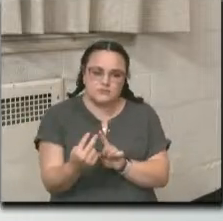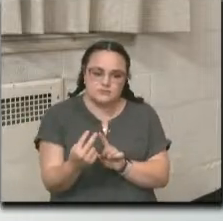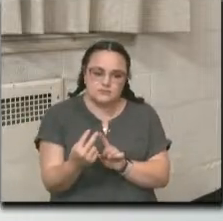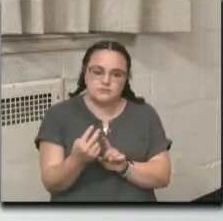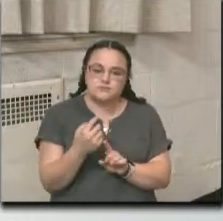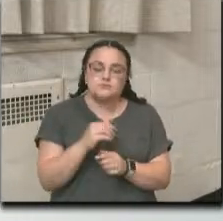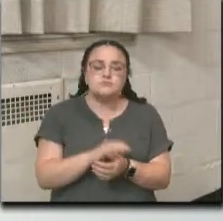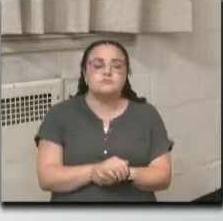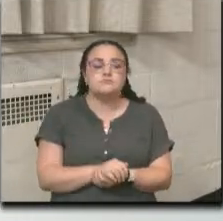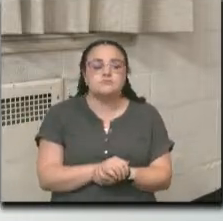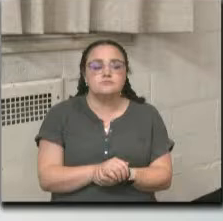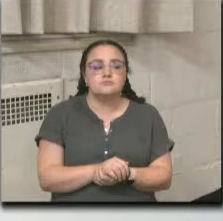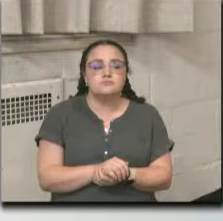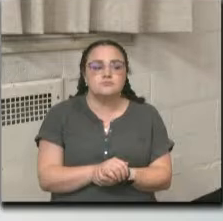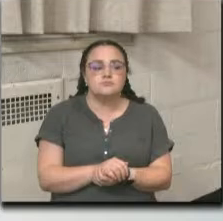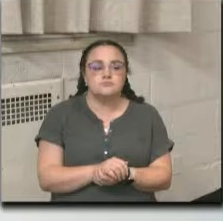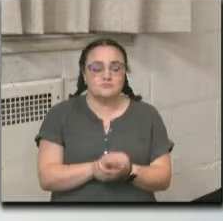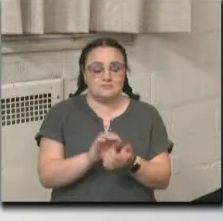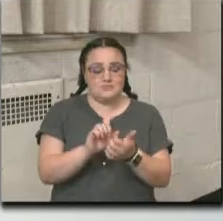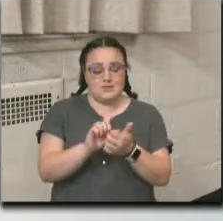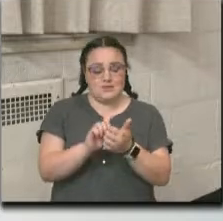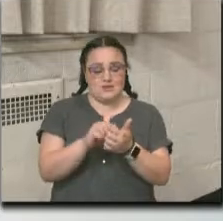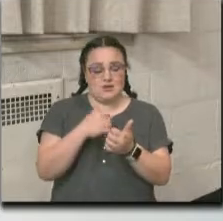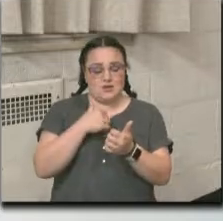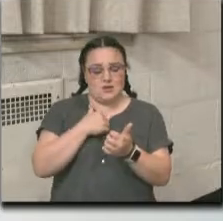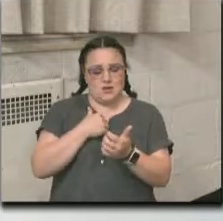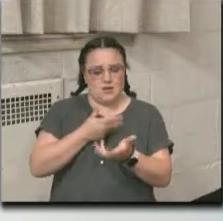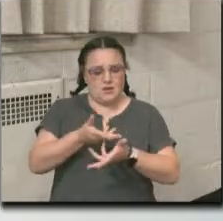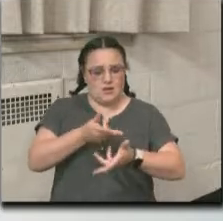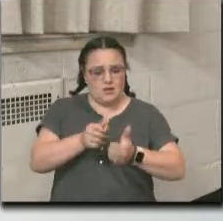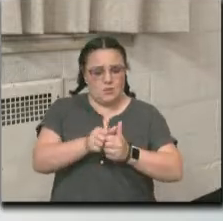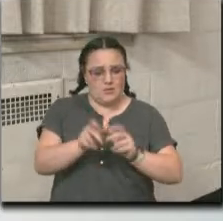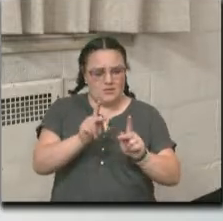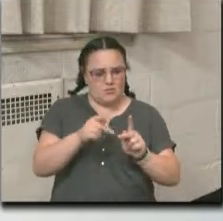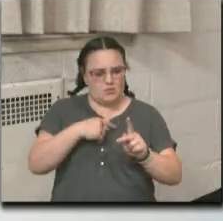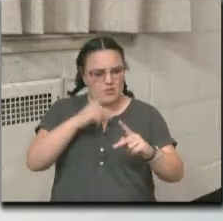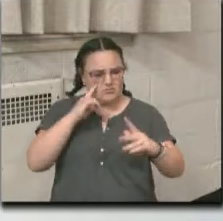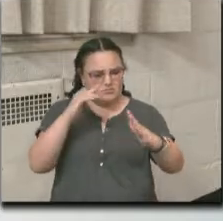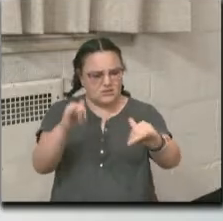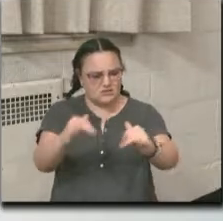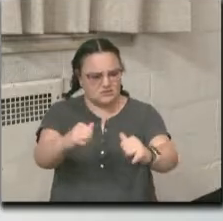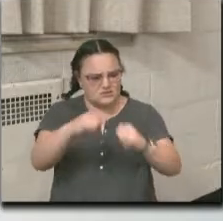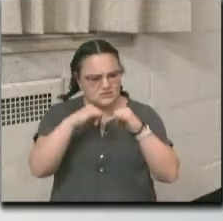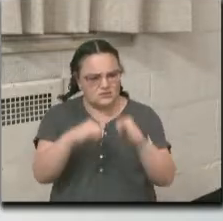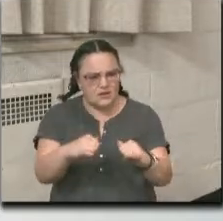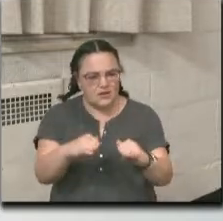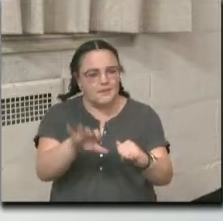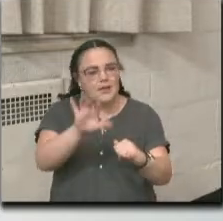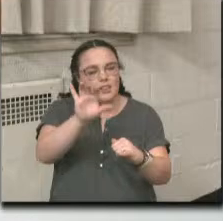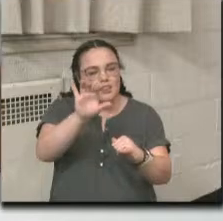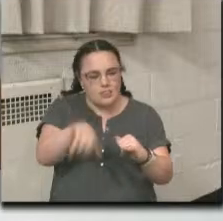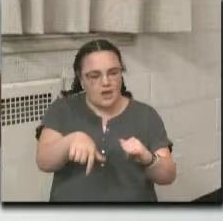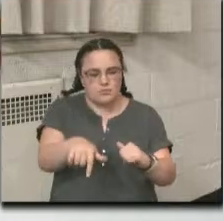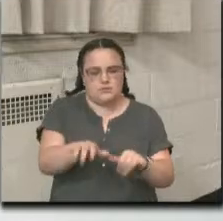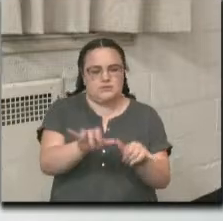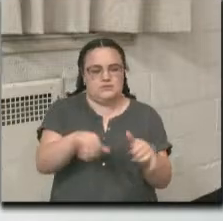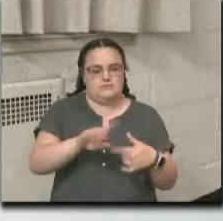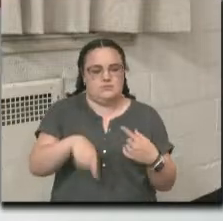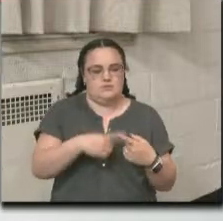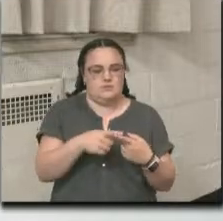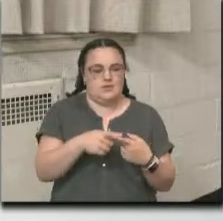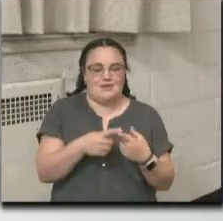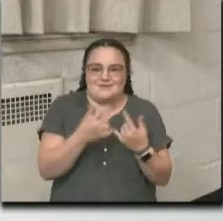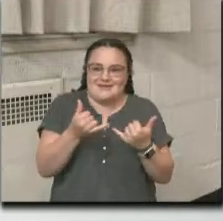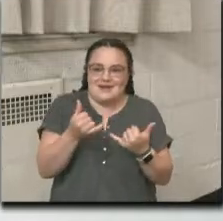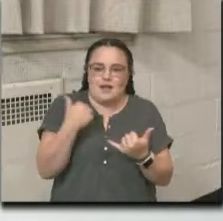treat people the way I want to be treated, and I think that's what it's all about. There was love in this